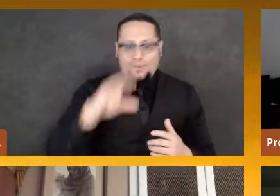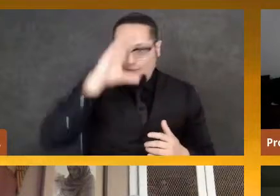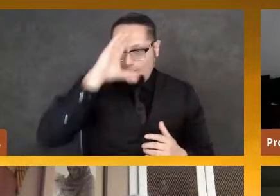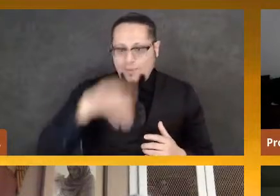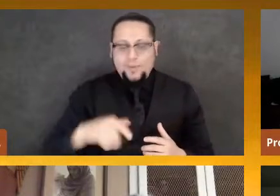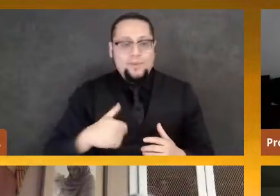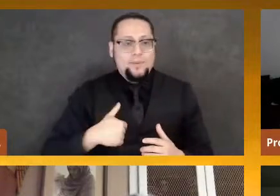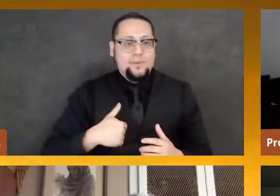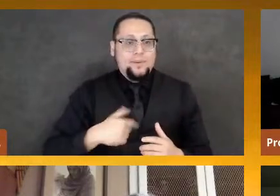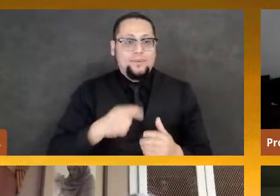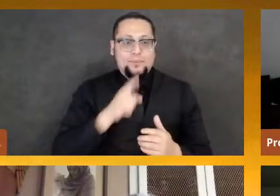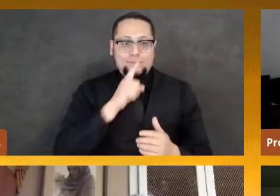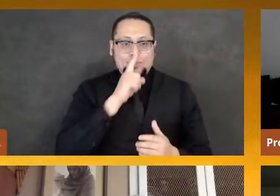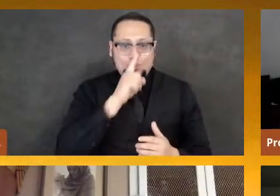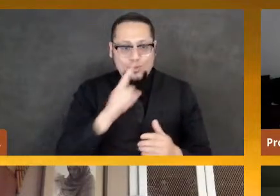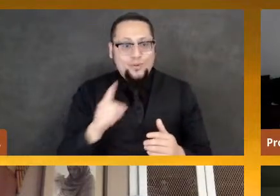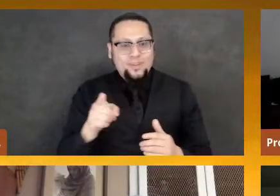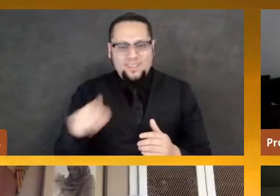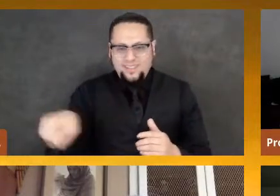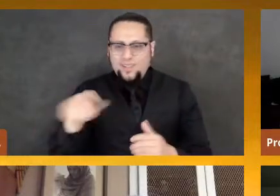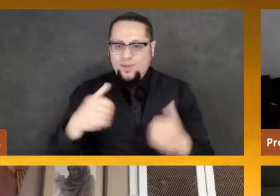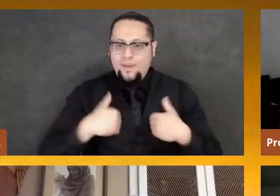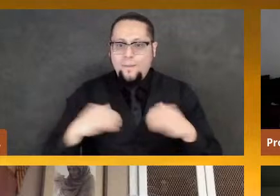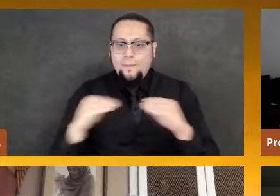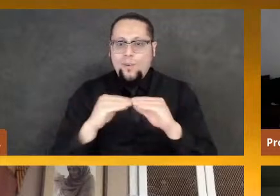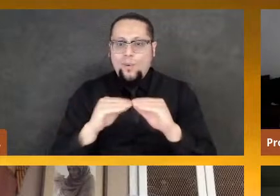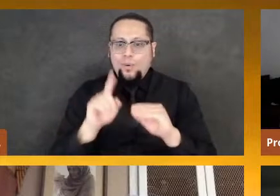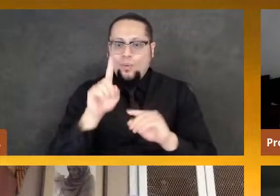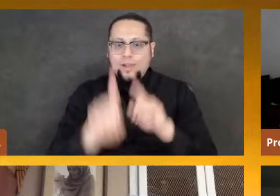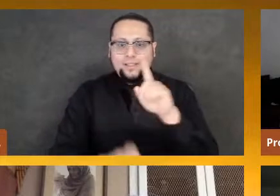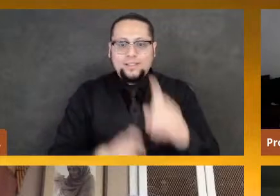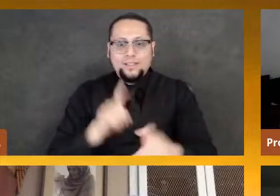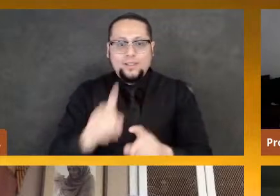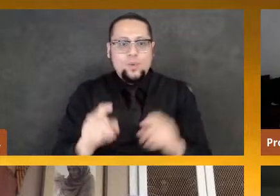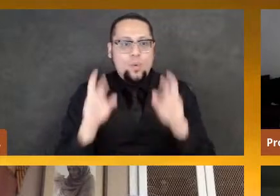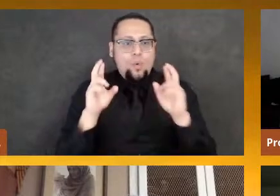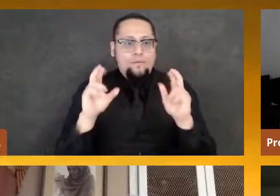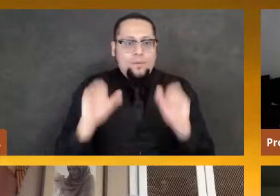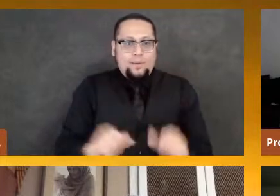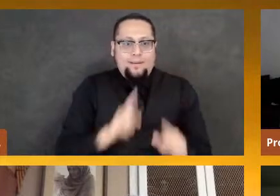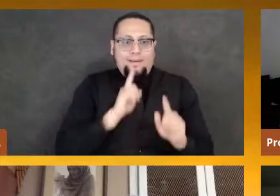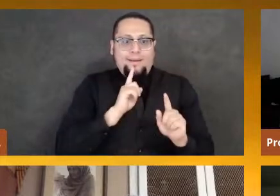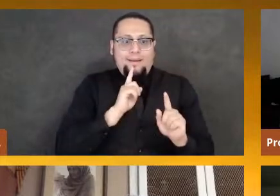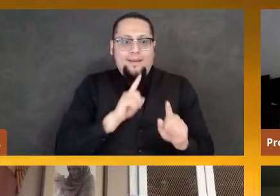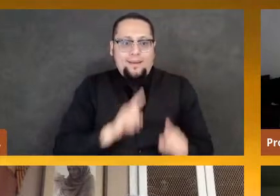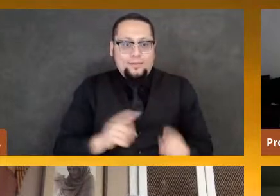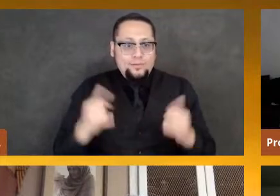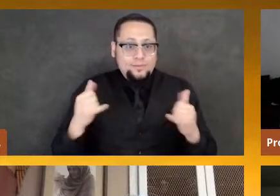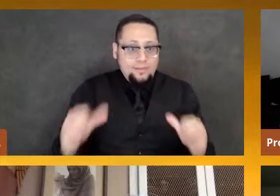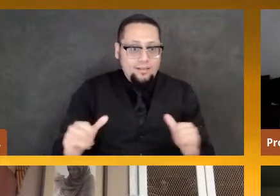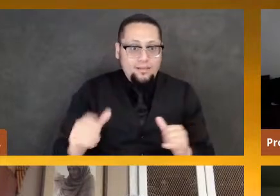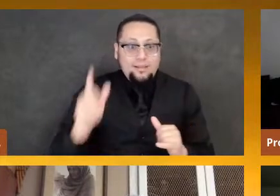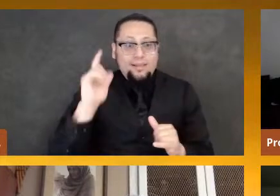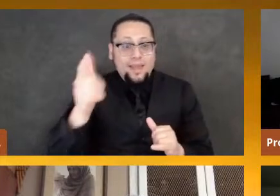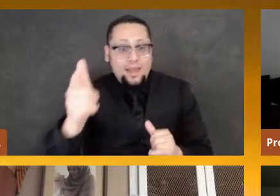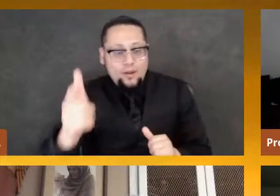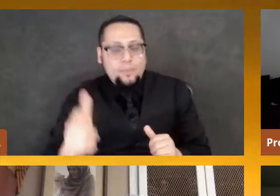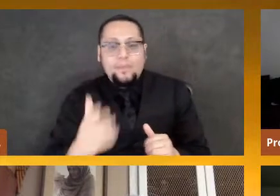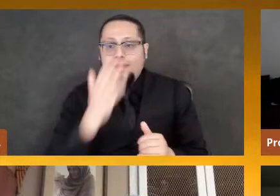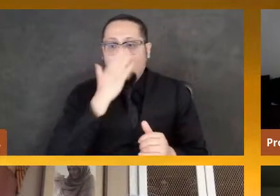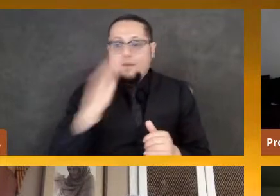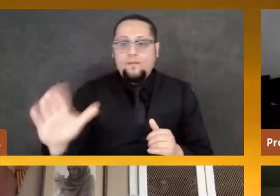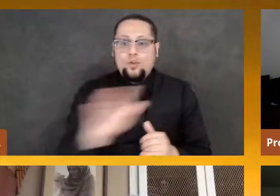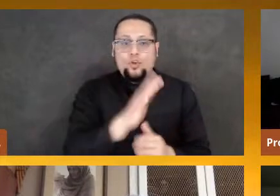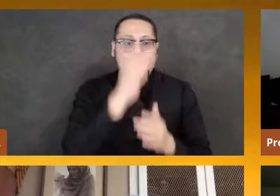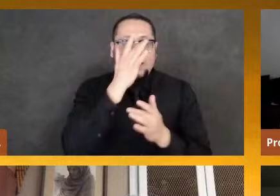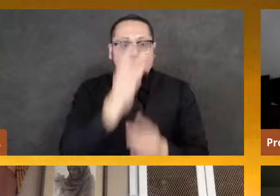I'm sure there was other questions that hopefully we can get to somehow. But thank you for your interest and your patience and